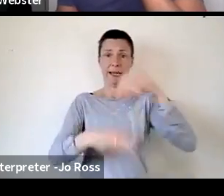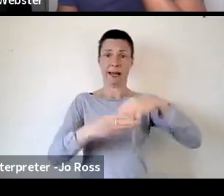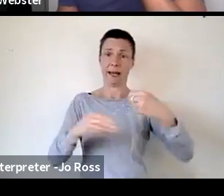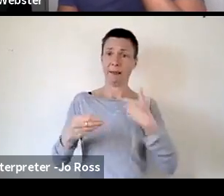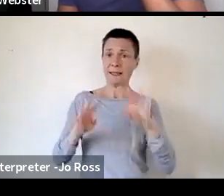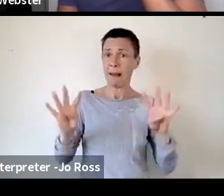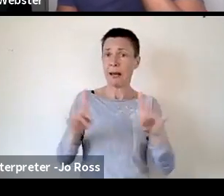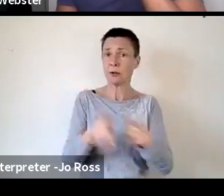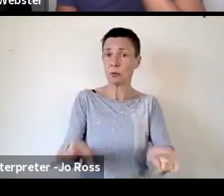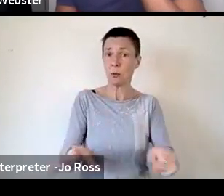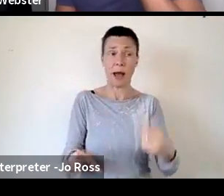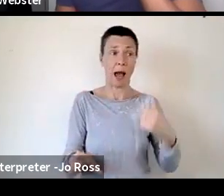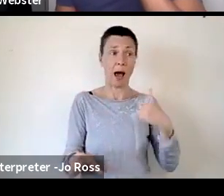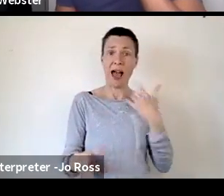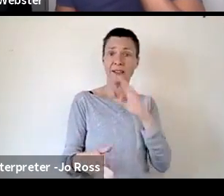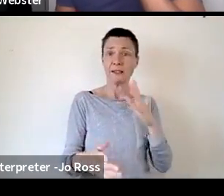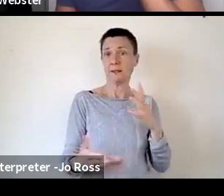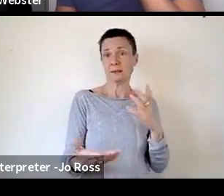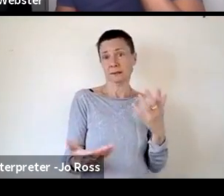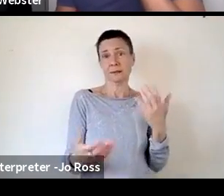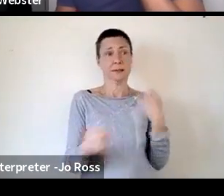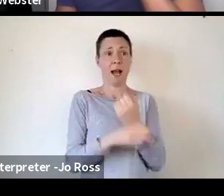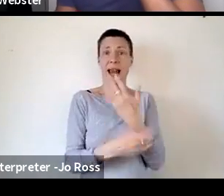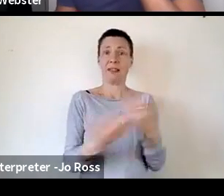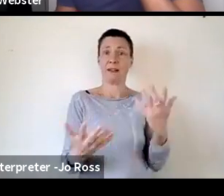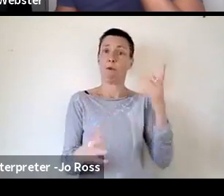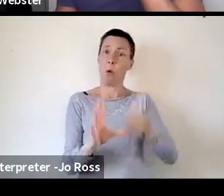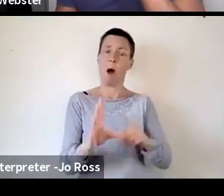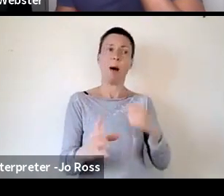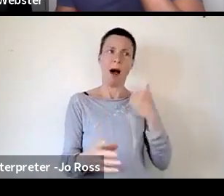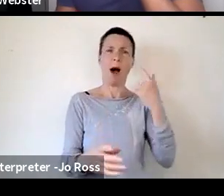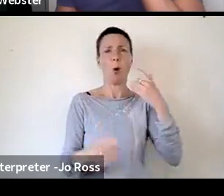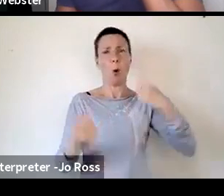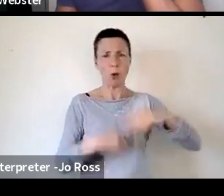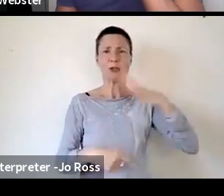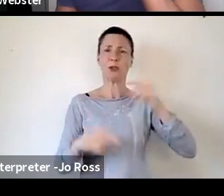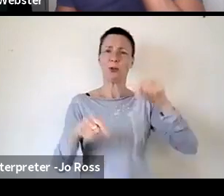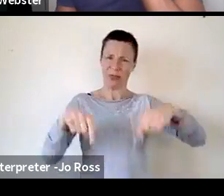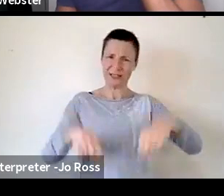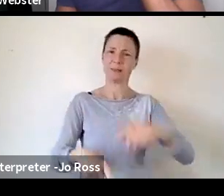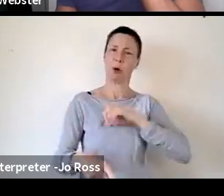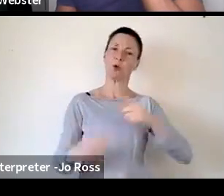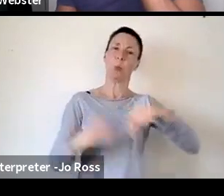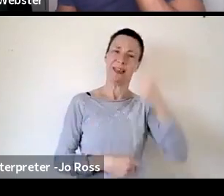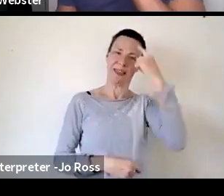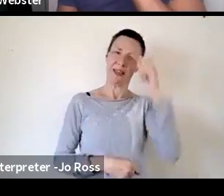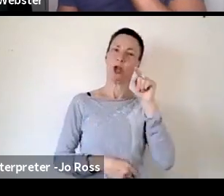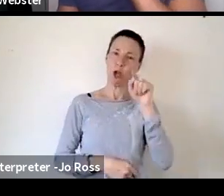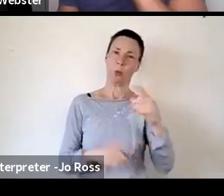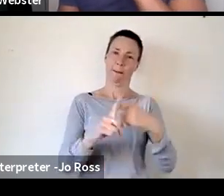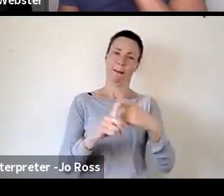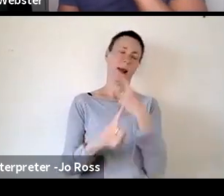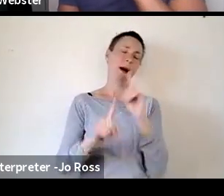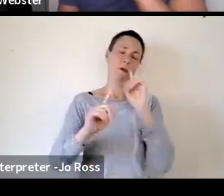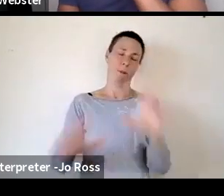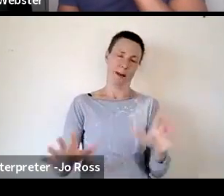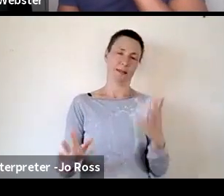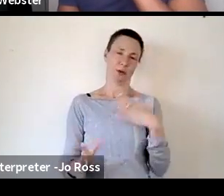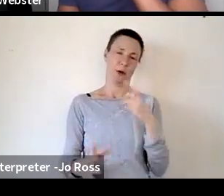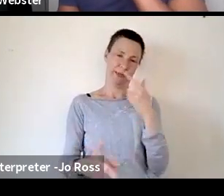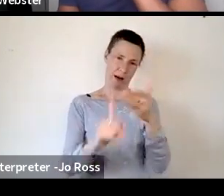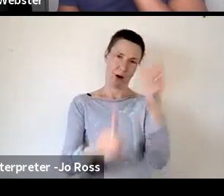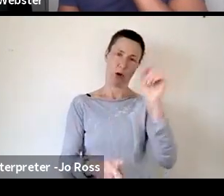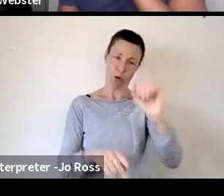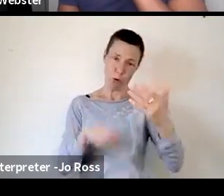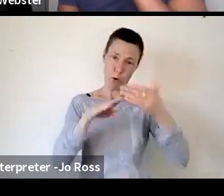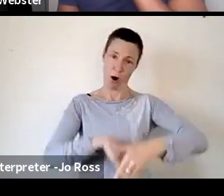panels, and I haven't done anything for a while, but I wanted to do this one because we think you're amazing. We wouldn't be here otherwise. And I think you should be acknowledged for the hard work